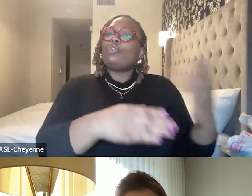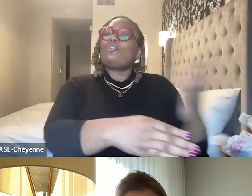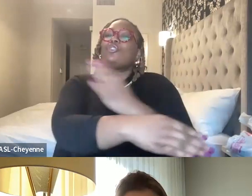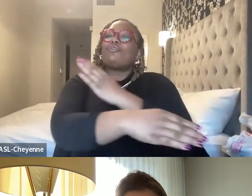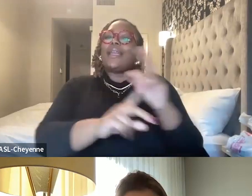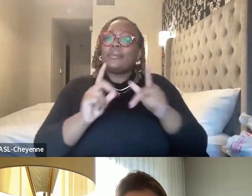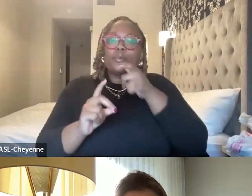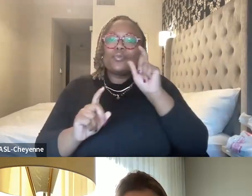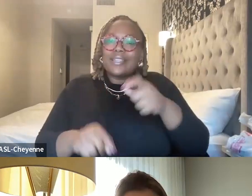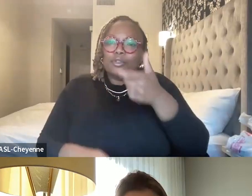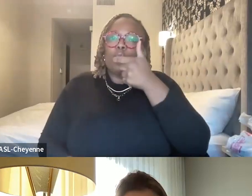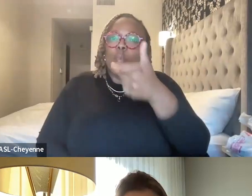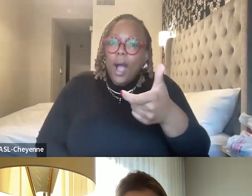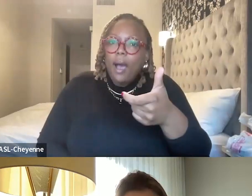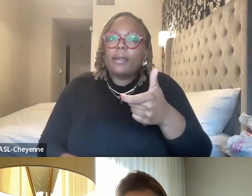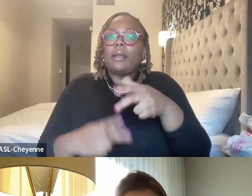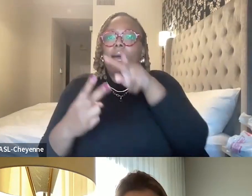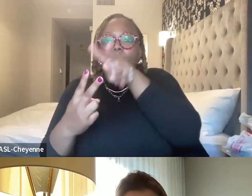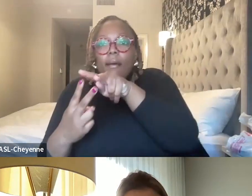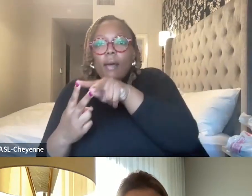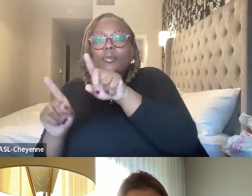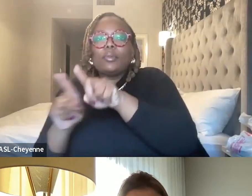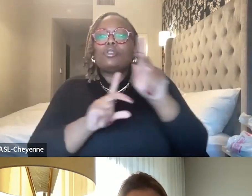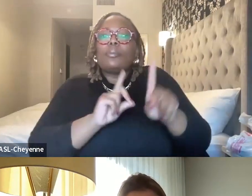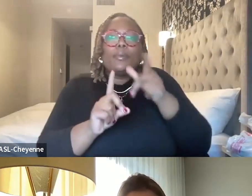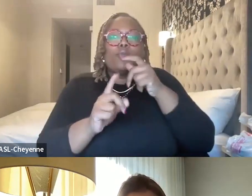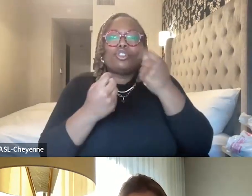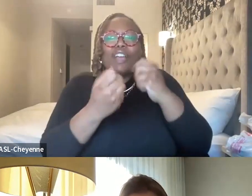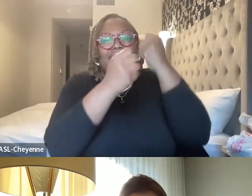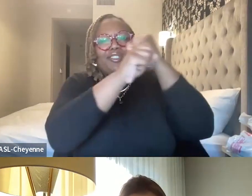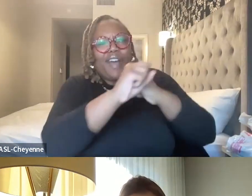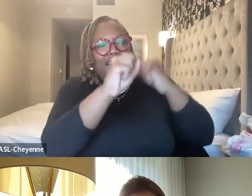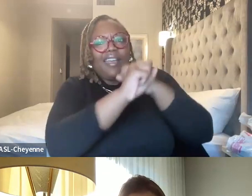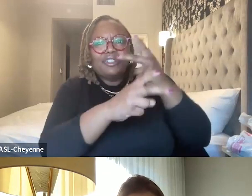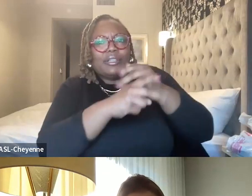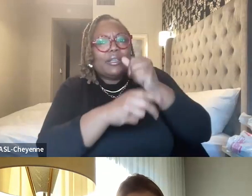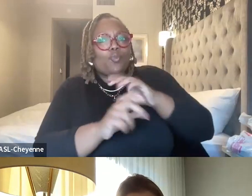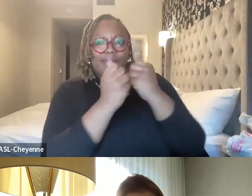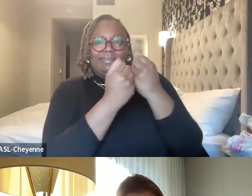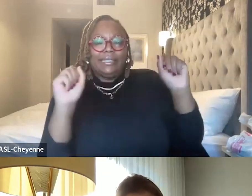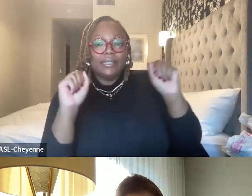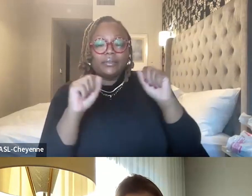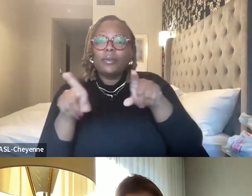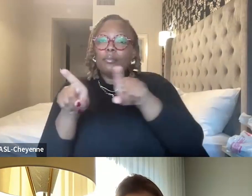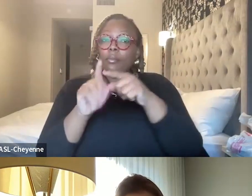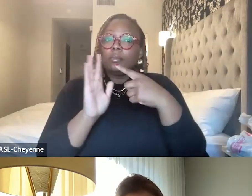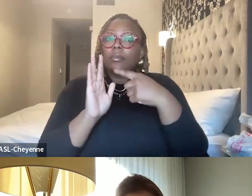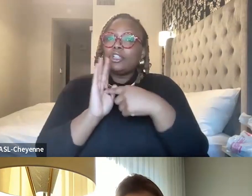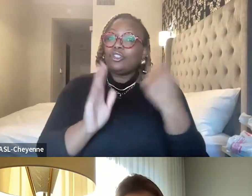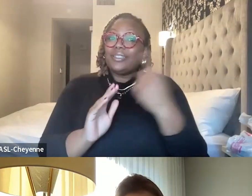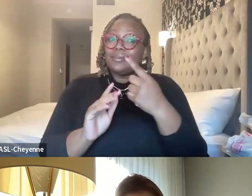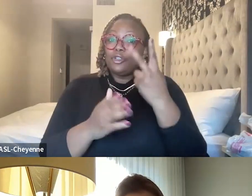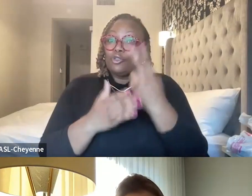see this, as you're saying, couples and people who are trying to fight to keep women safe. And I think it also shows something that I think you